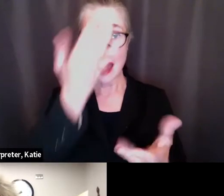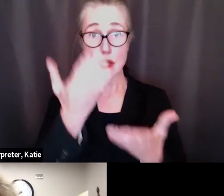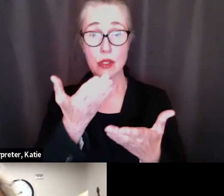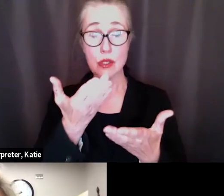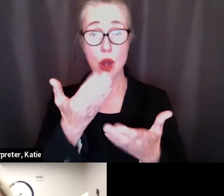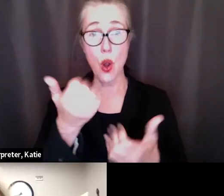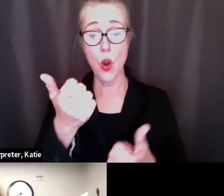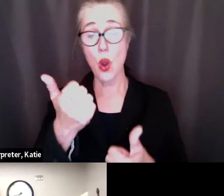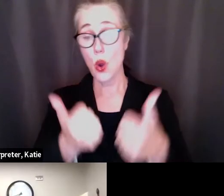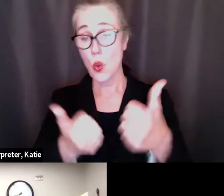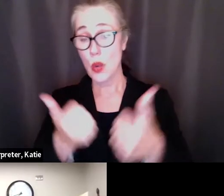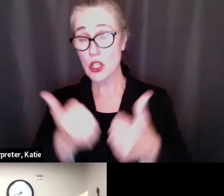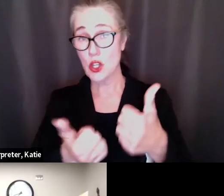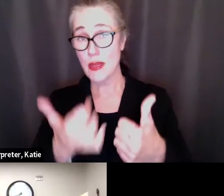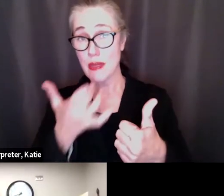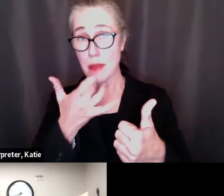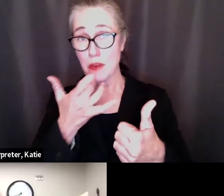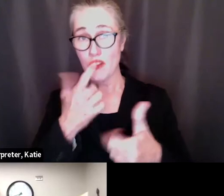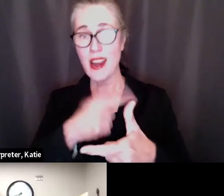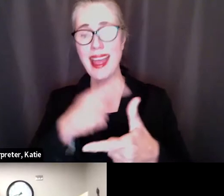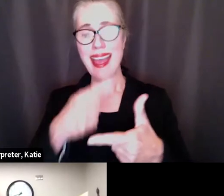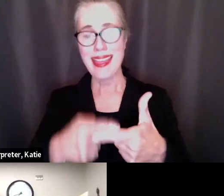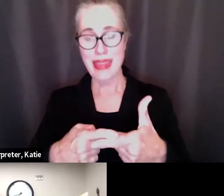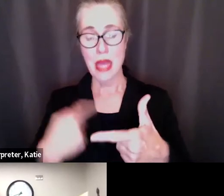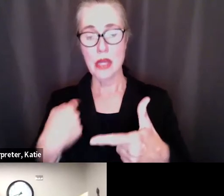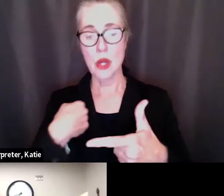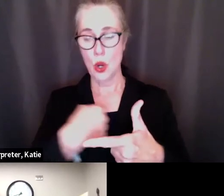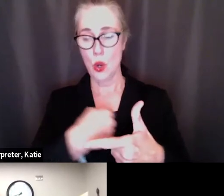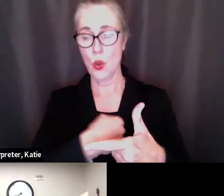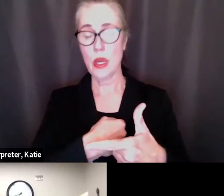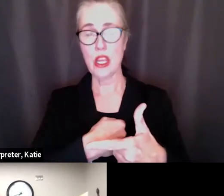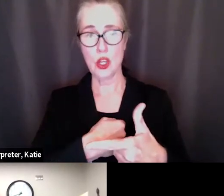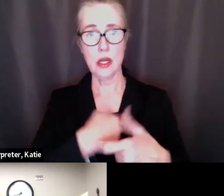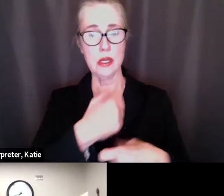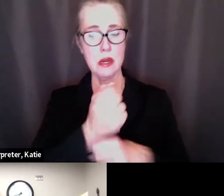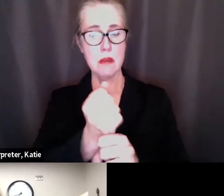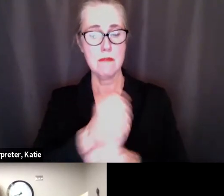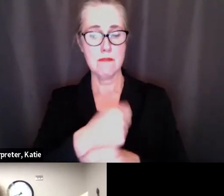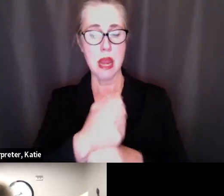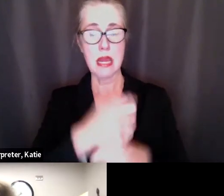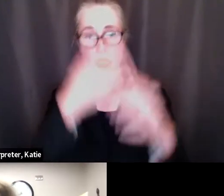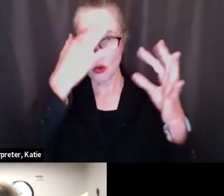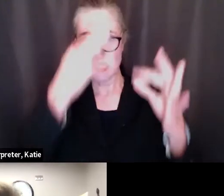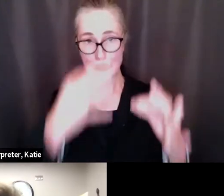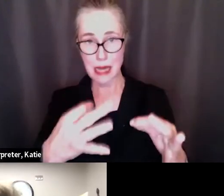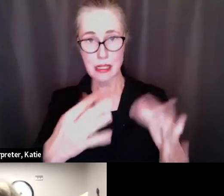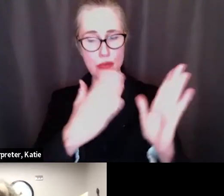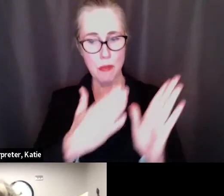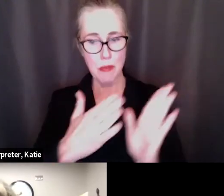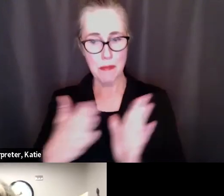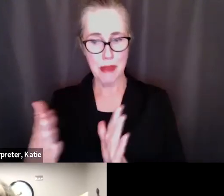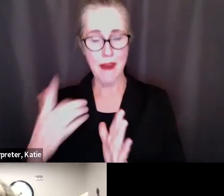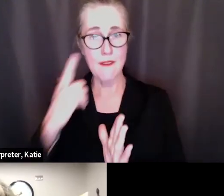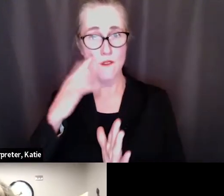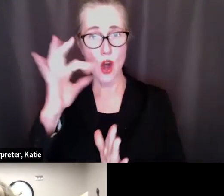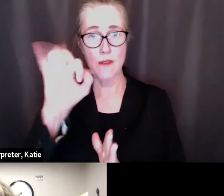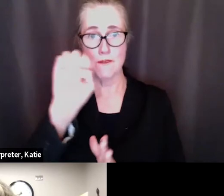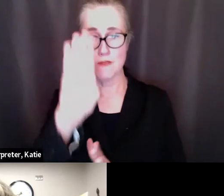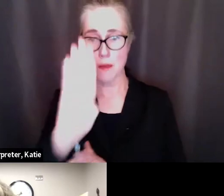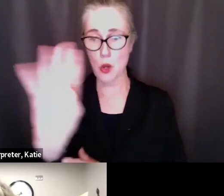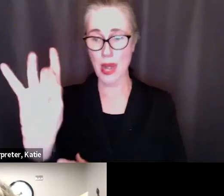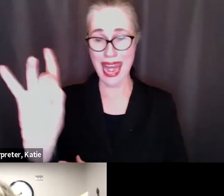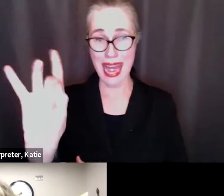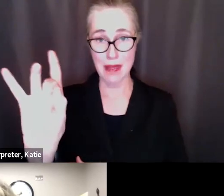consensus in order to prepare for the next board meeting on february 8th because at that time we will need to make a